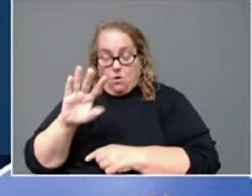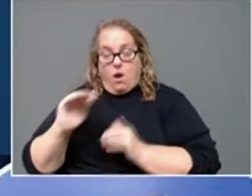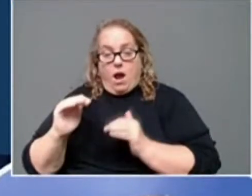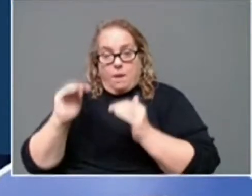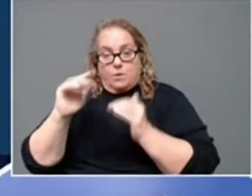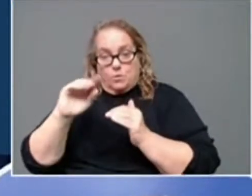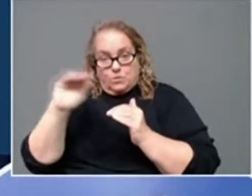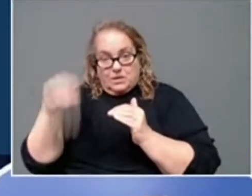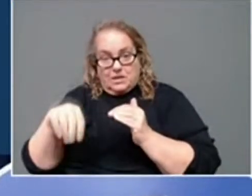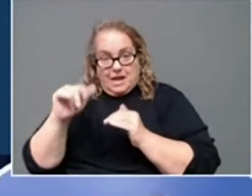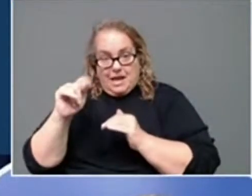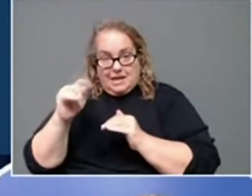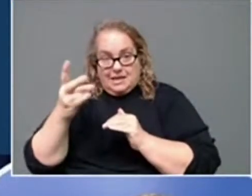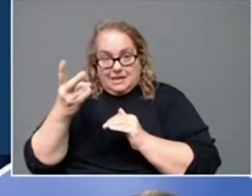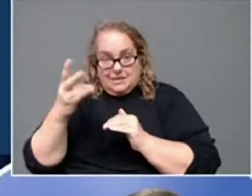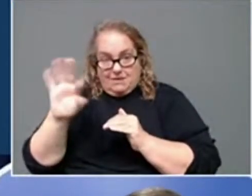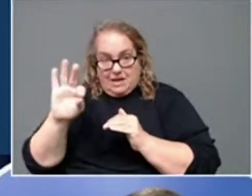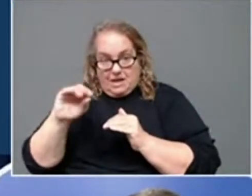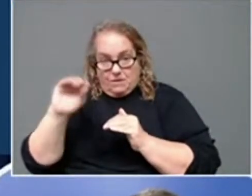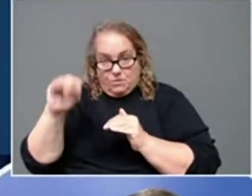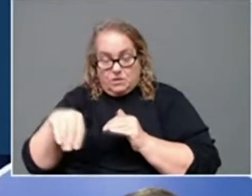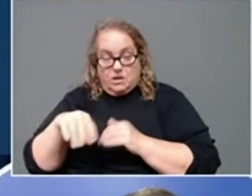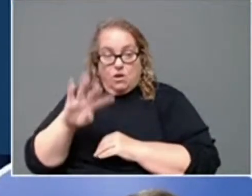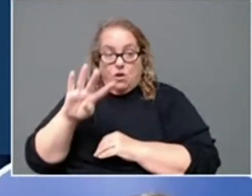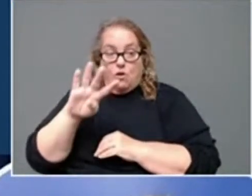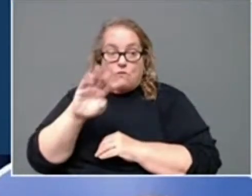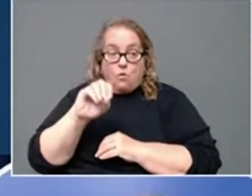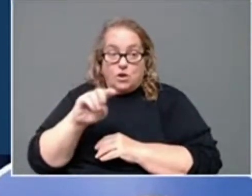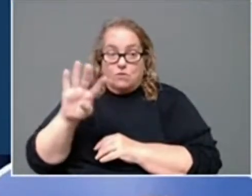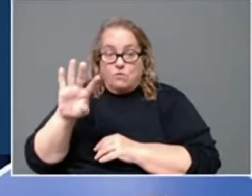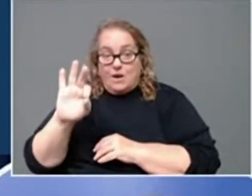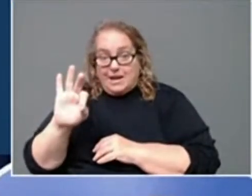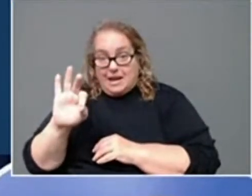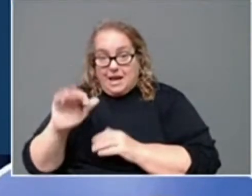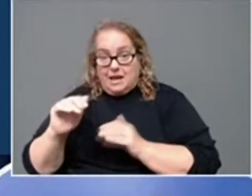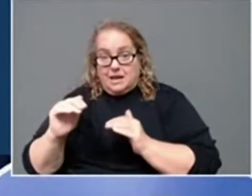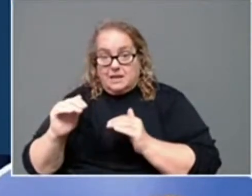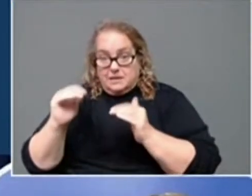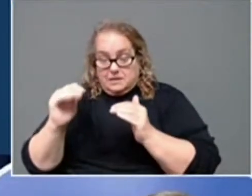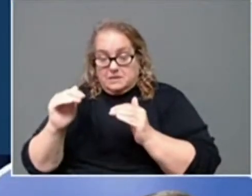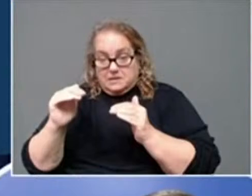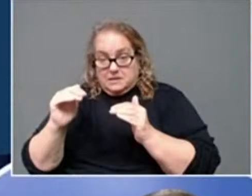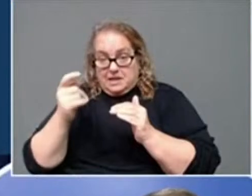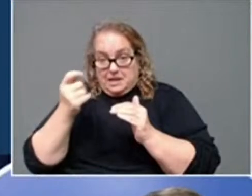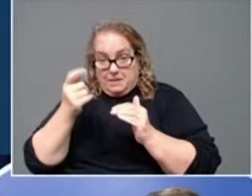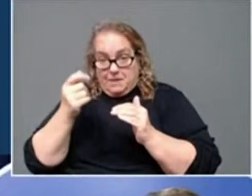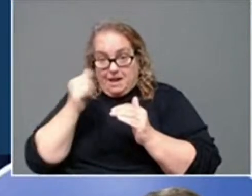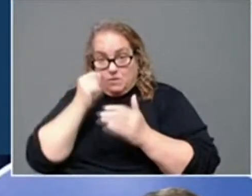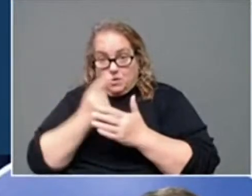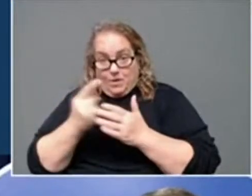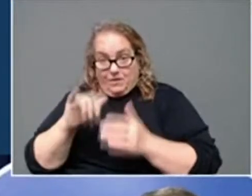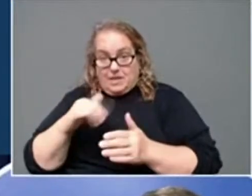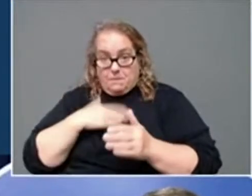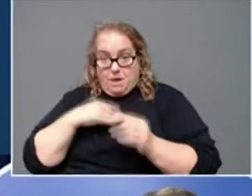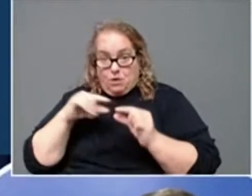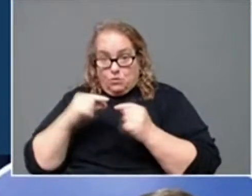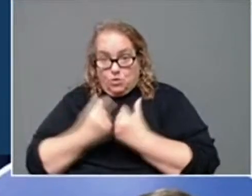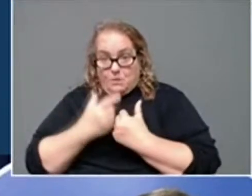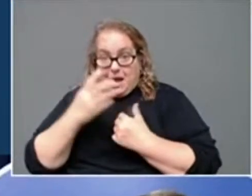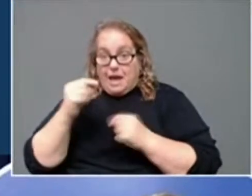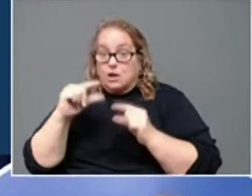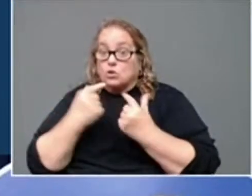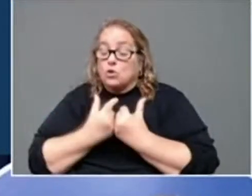at 79%. 40 to 49, this creeps up almost every week. This is my group and a group that's getting hit really